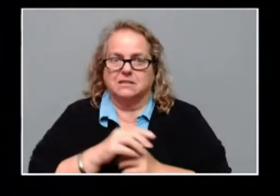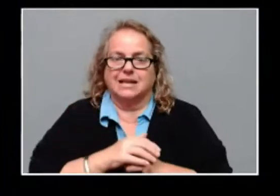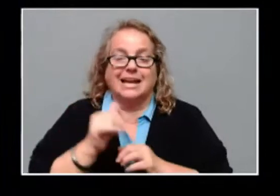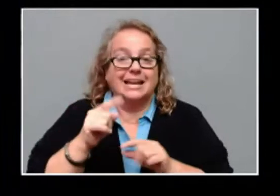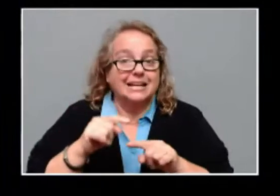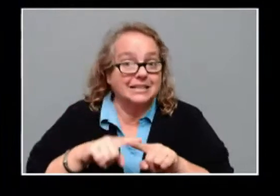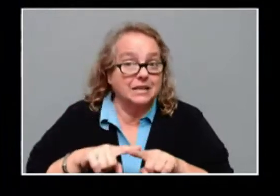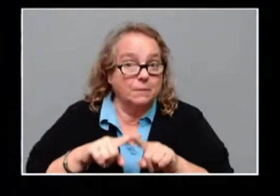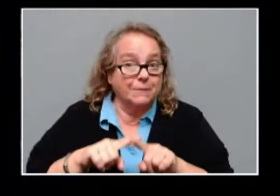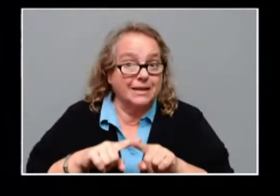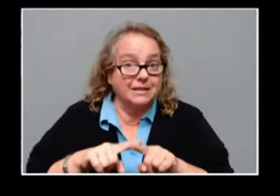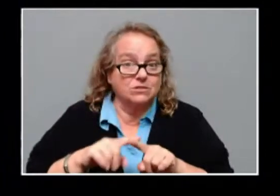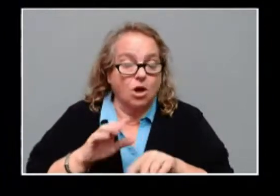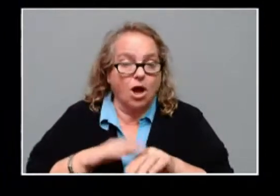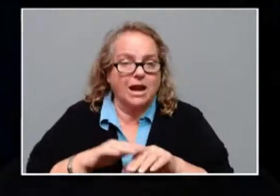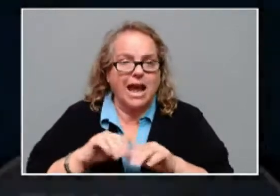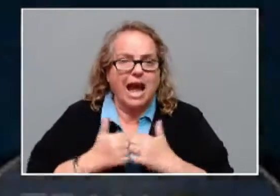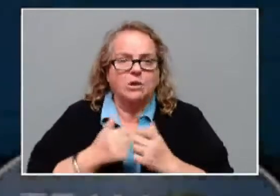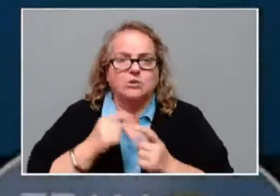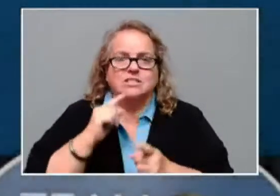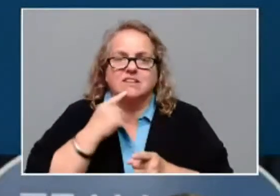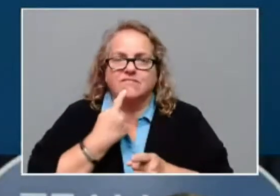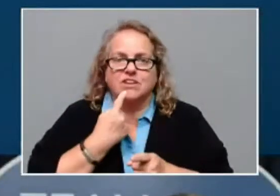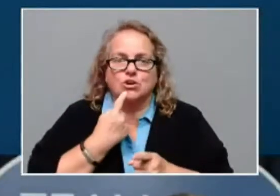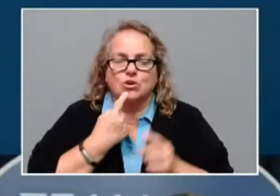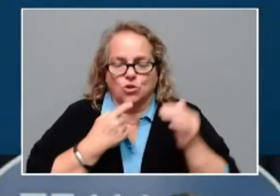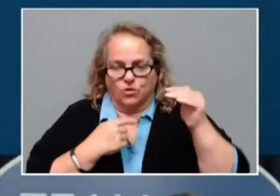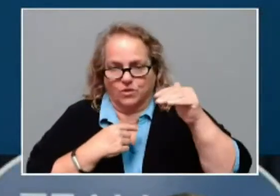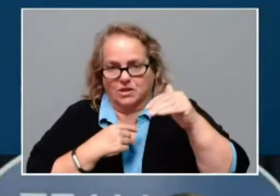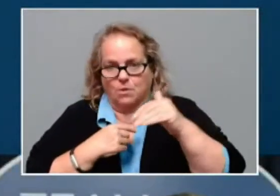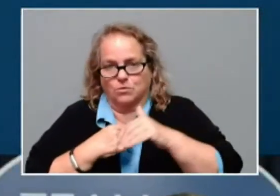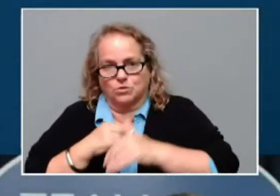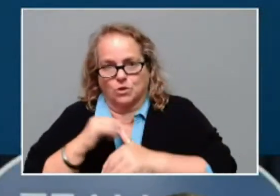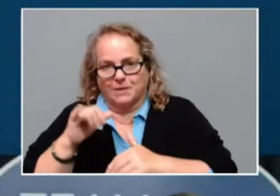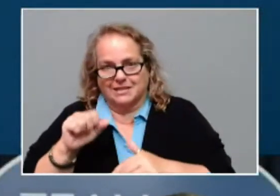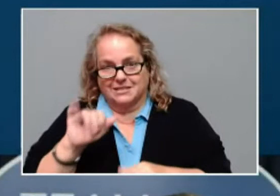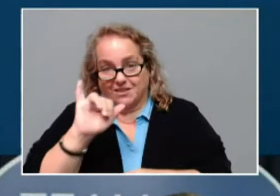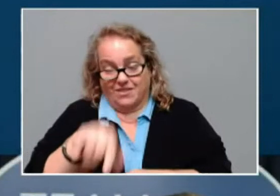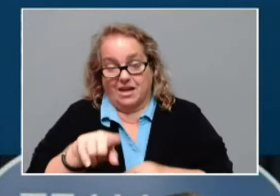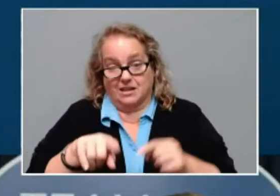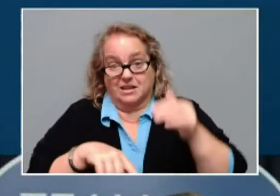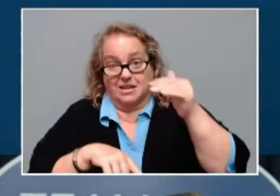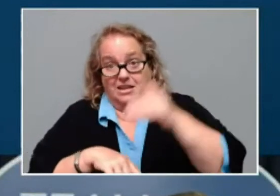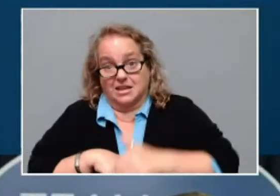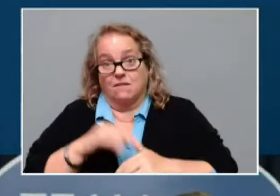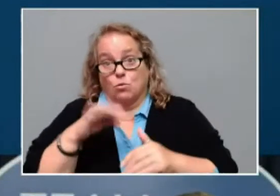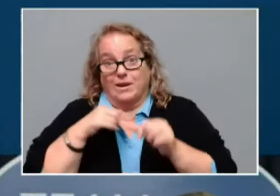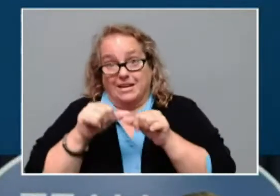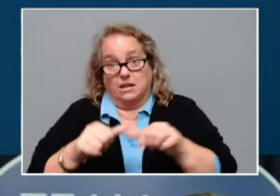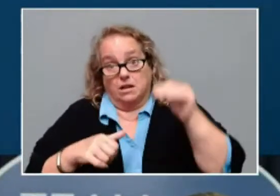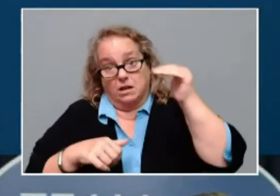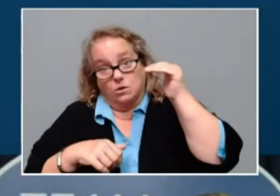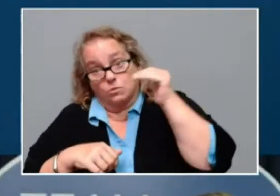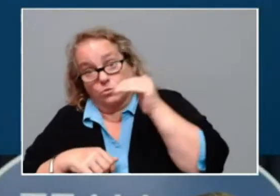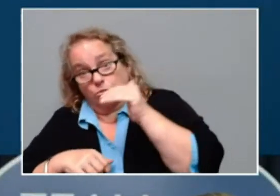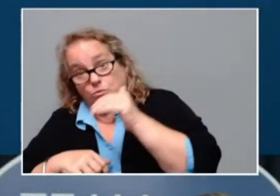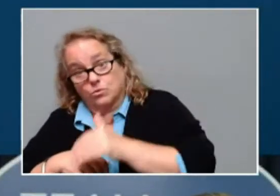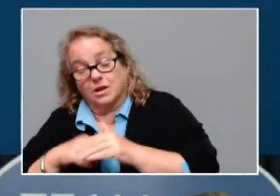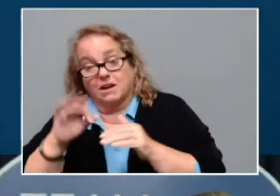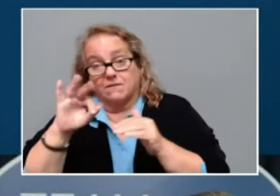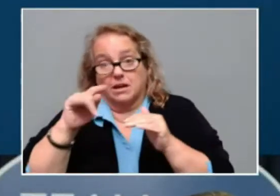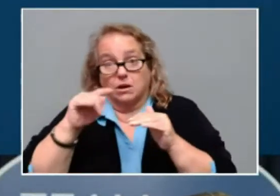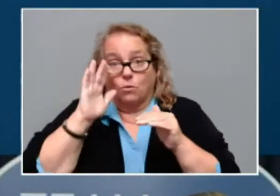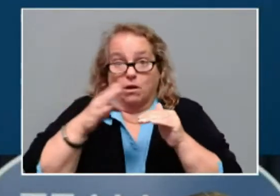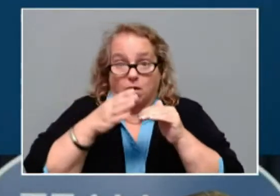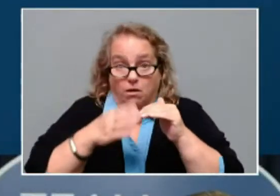on how severe the downward slope of this line is and whether or not it levels off at some point. So